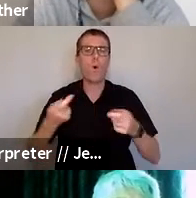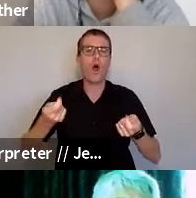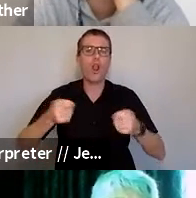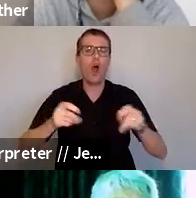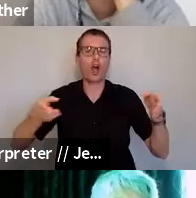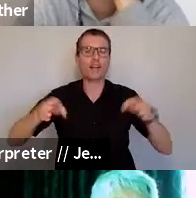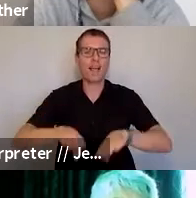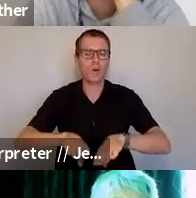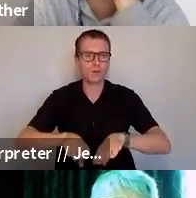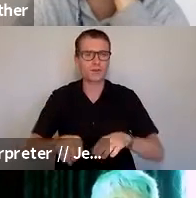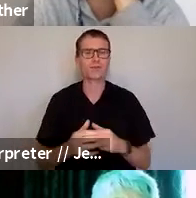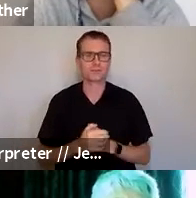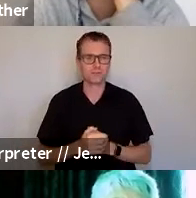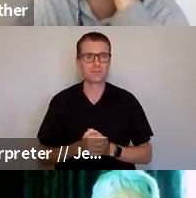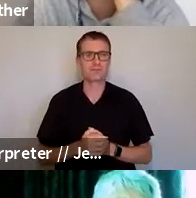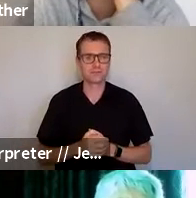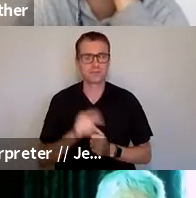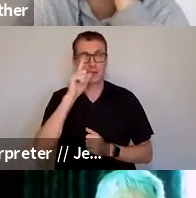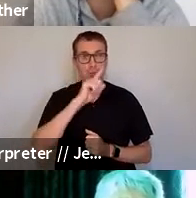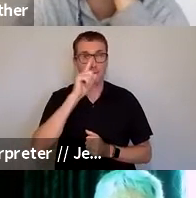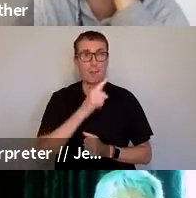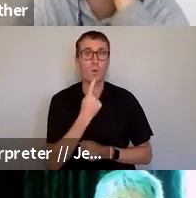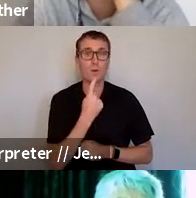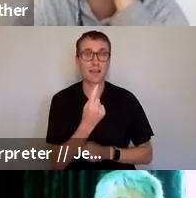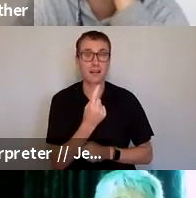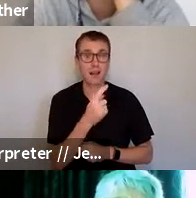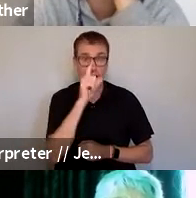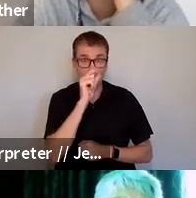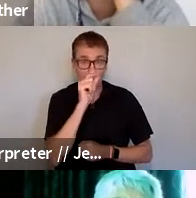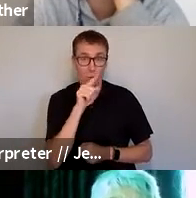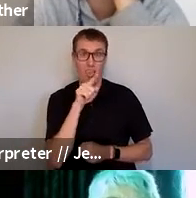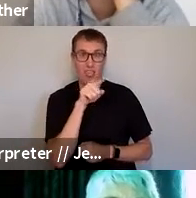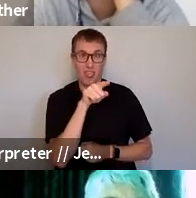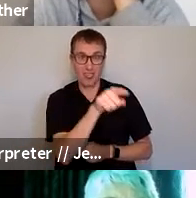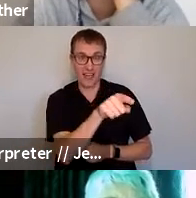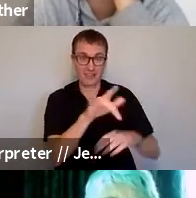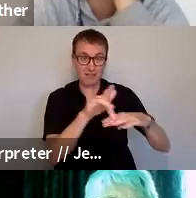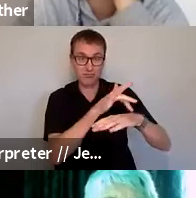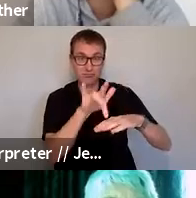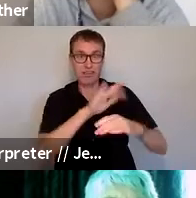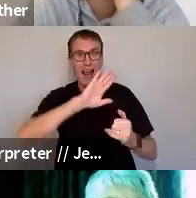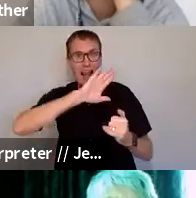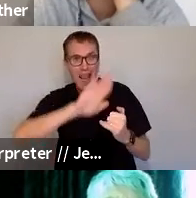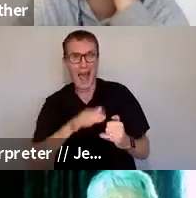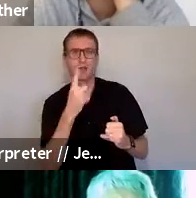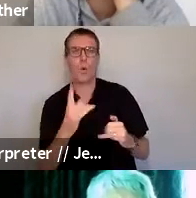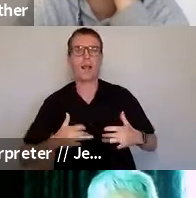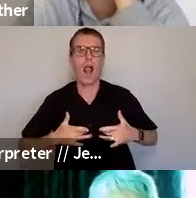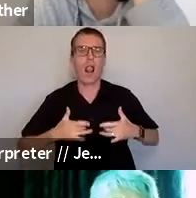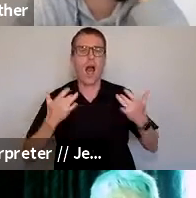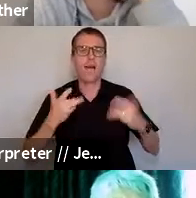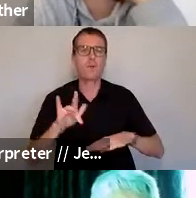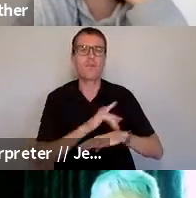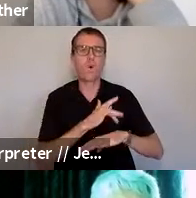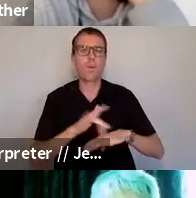people there were saying, maybe this is the last performance, live performance we're going to experience for quite